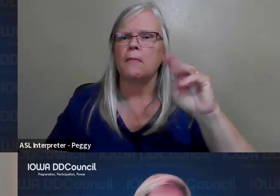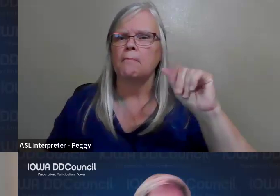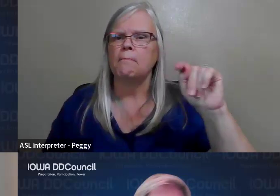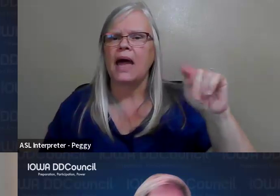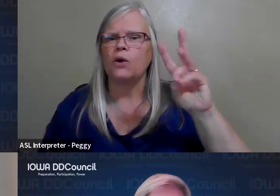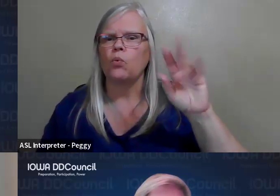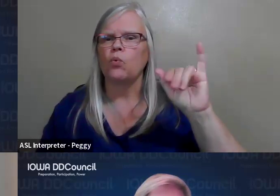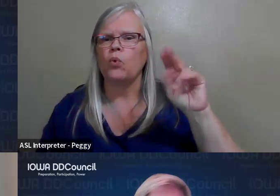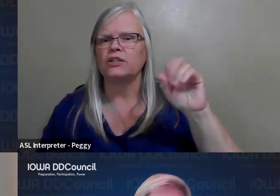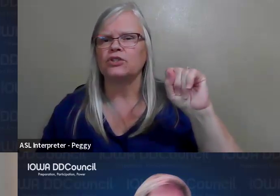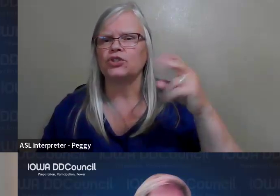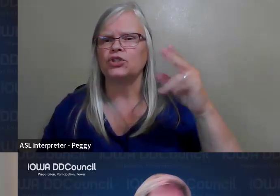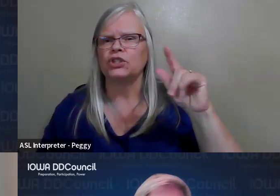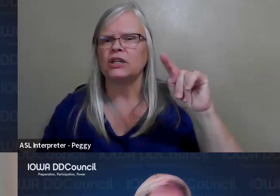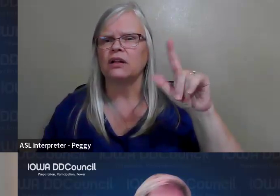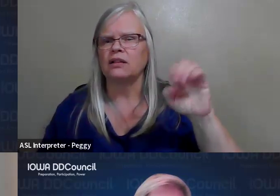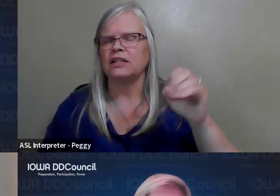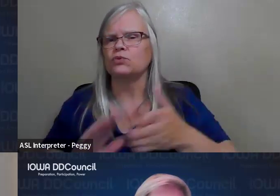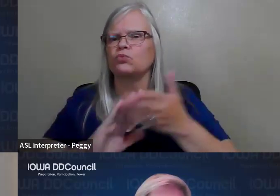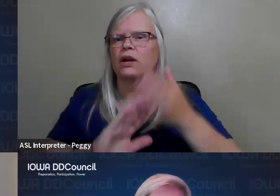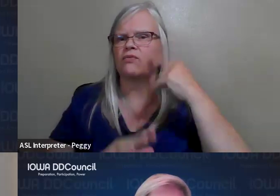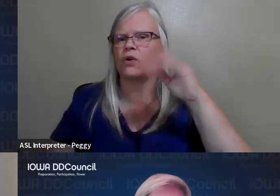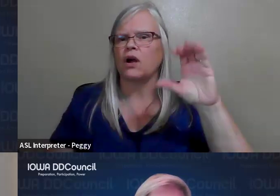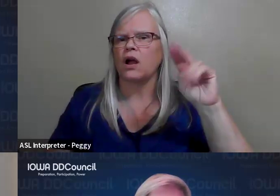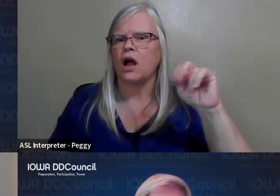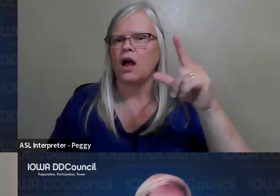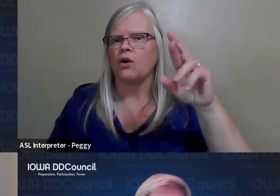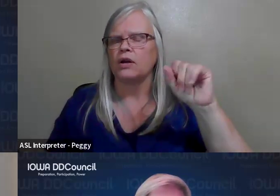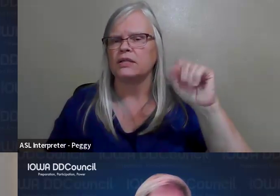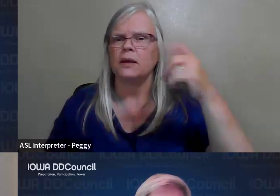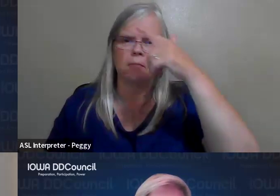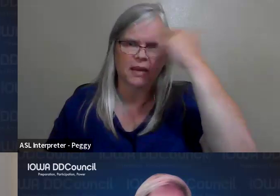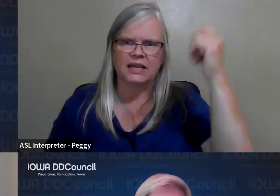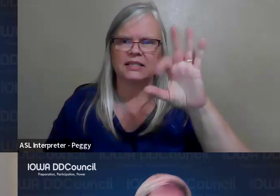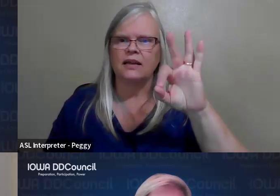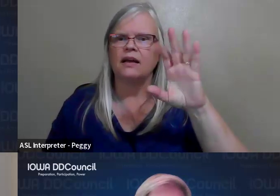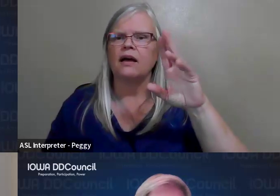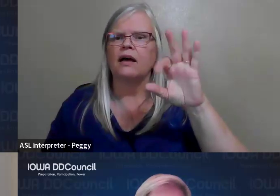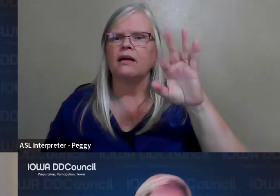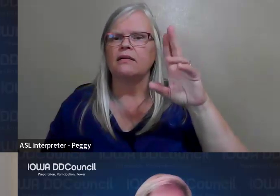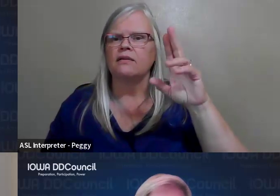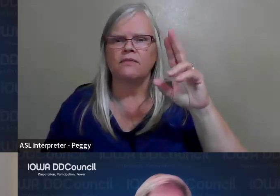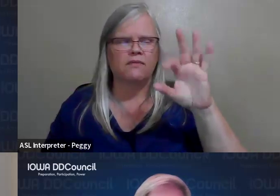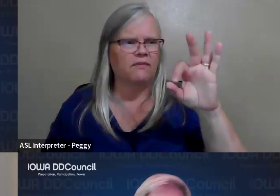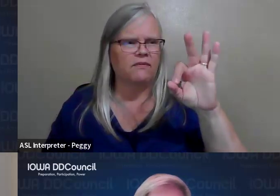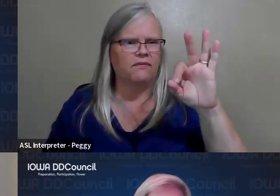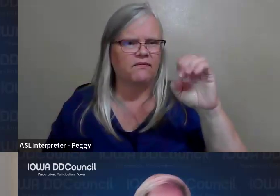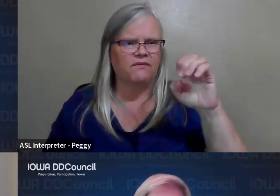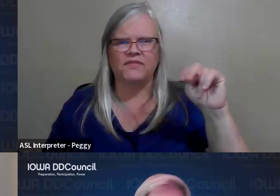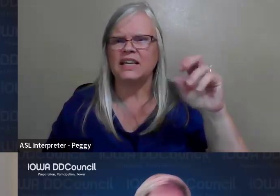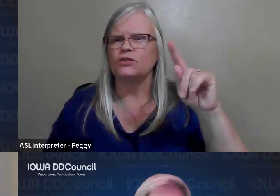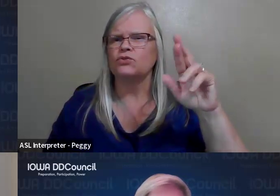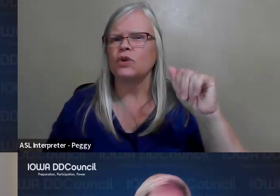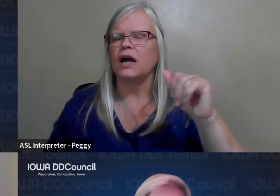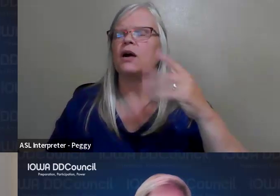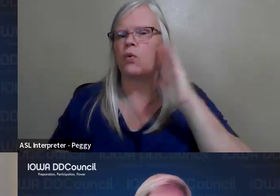Winschittel, who's running for Congress, because Feenstra has announced he's running for governor. So he will be running for that Western